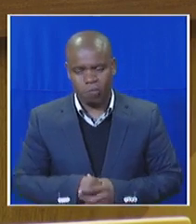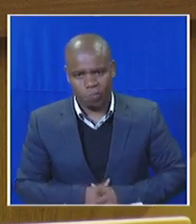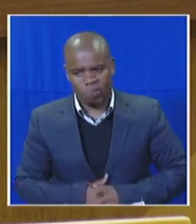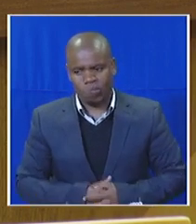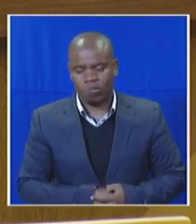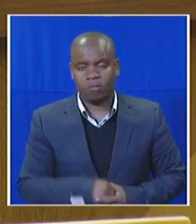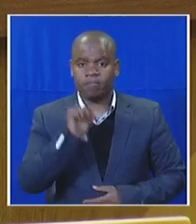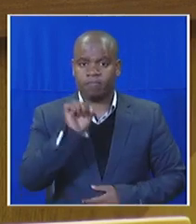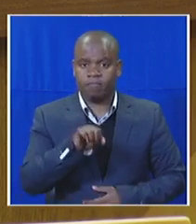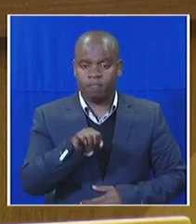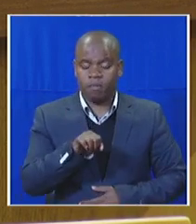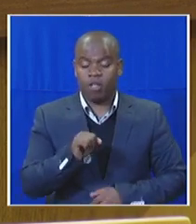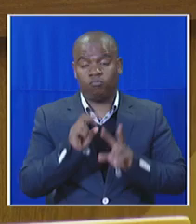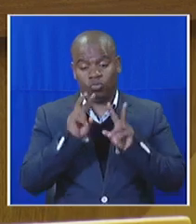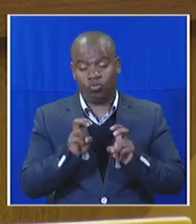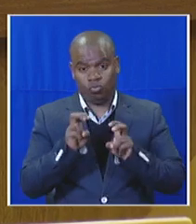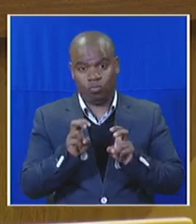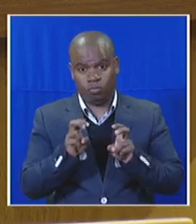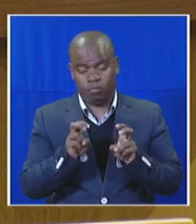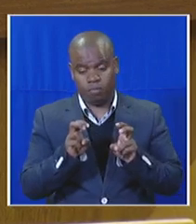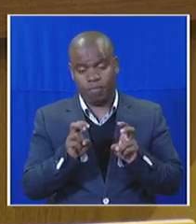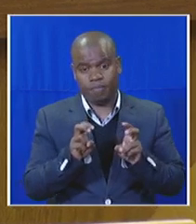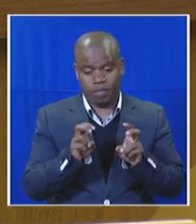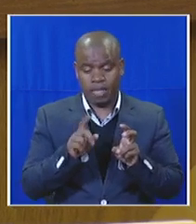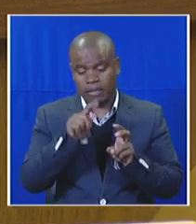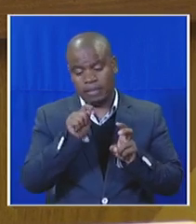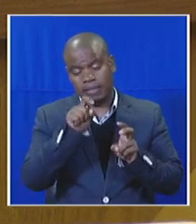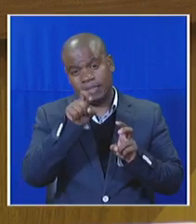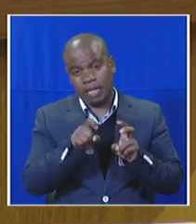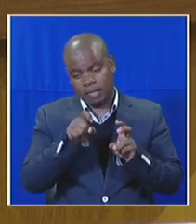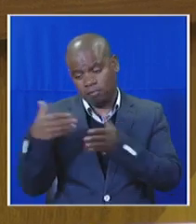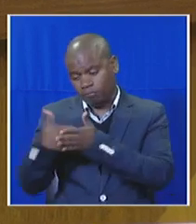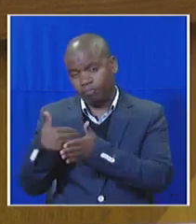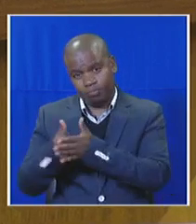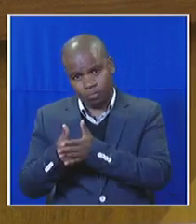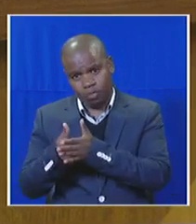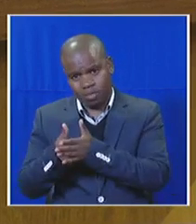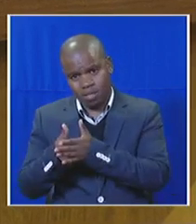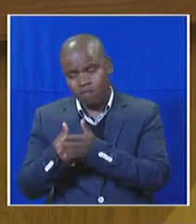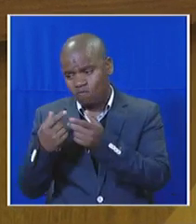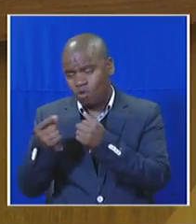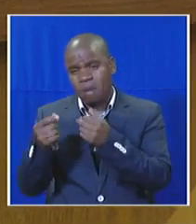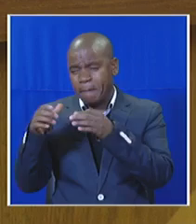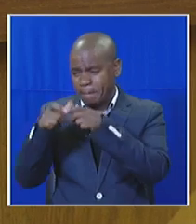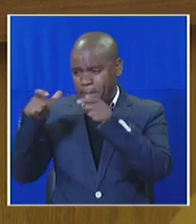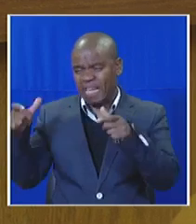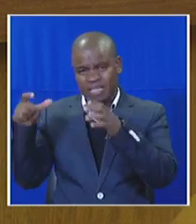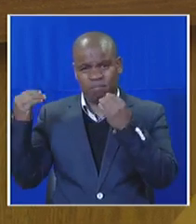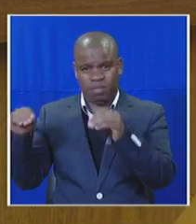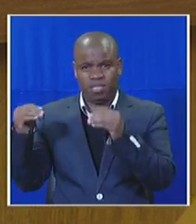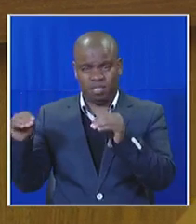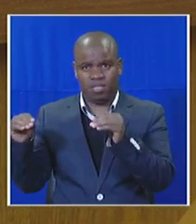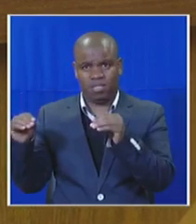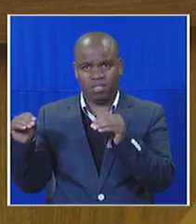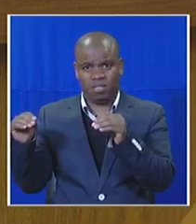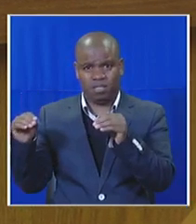The issue of avoidance of tax by big companies is the